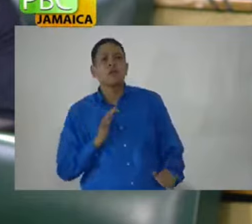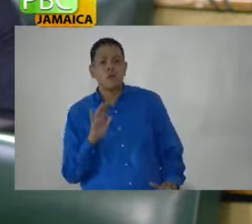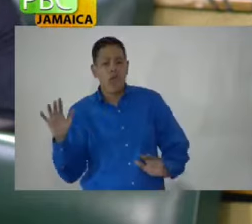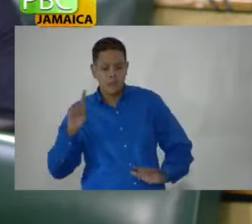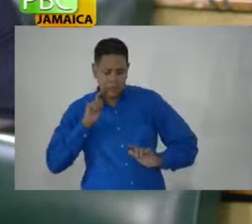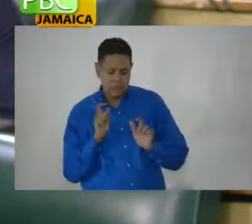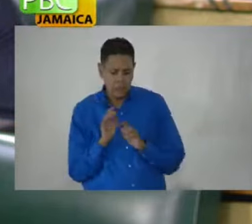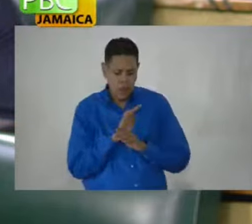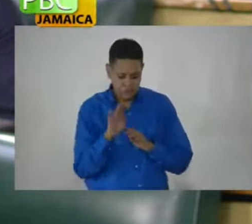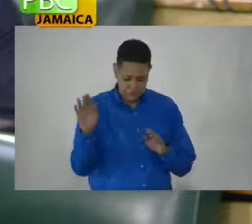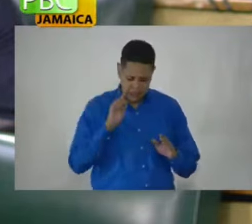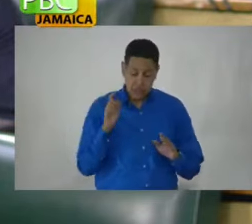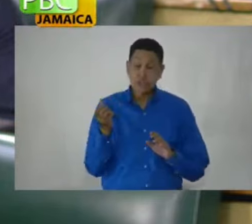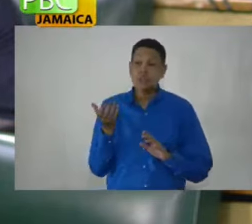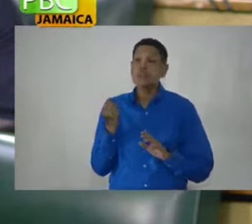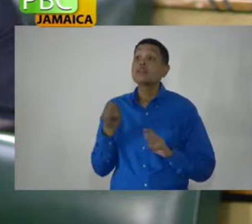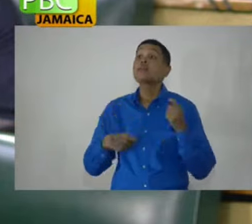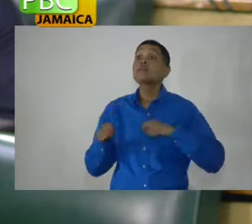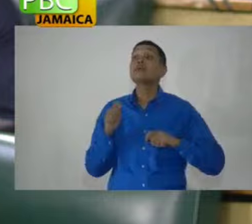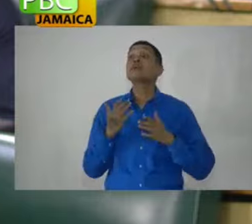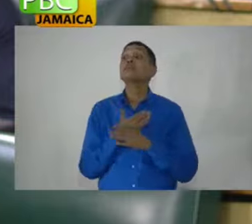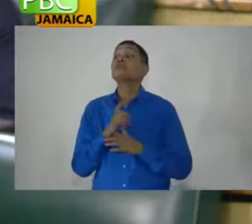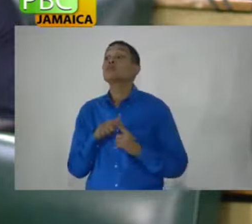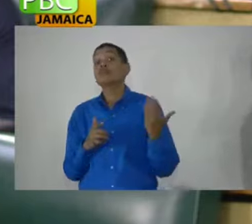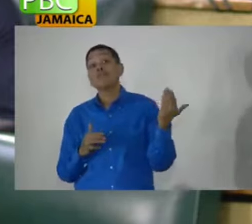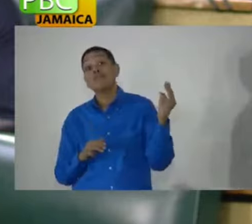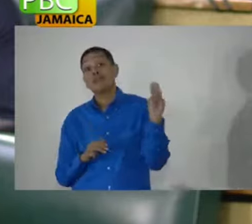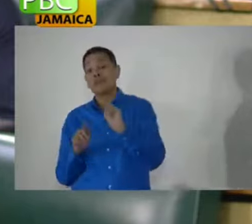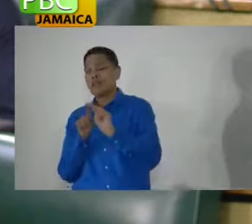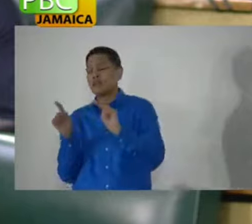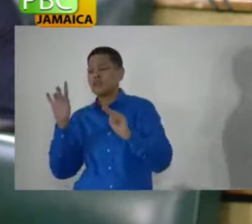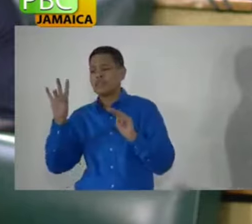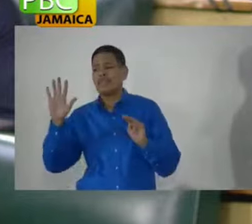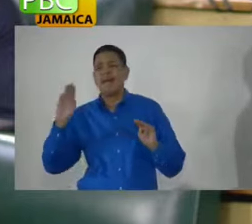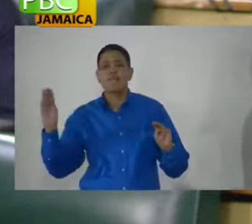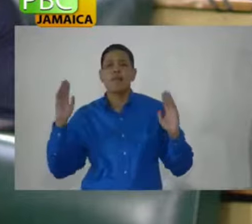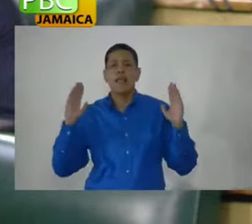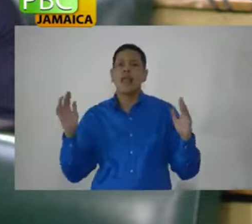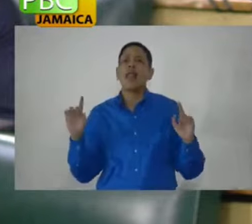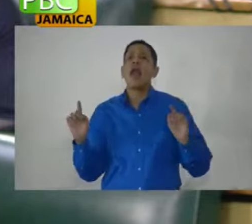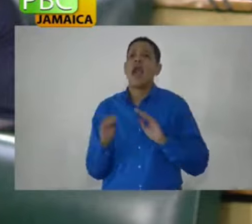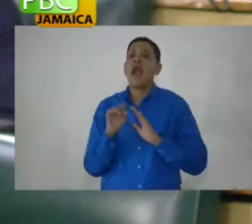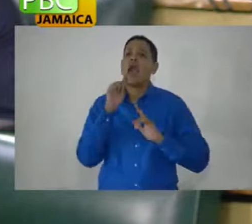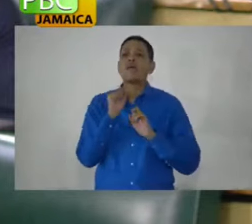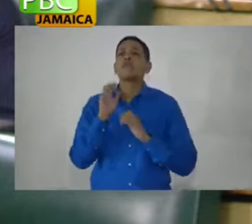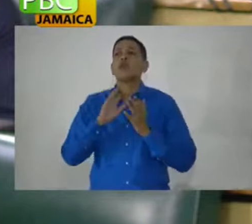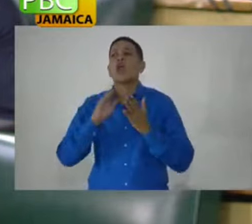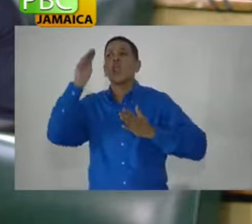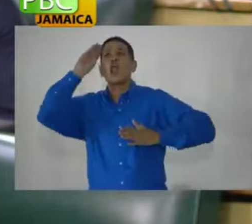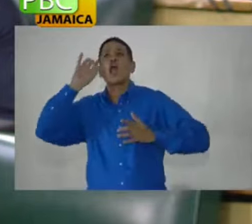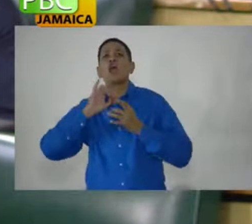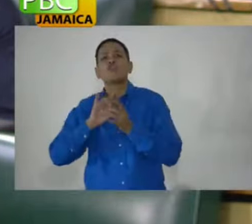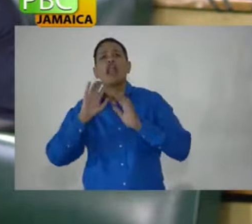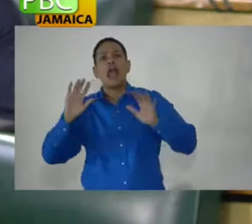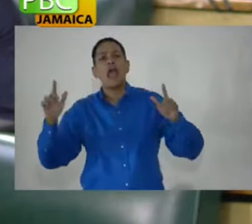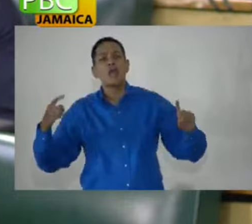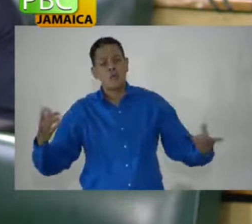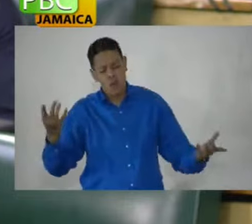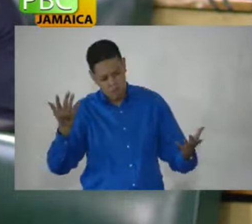small businesses with turnover between 15 million to 75 million to learn about